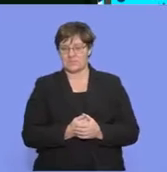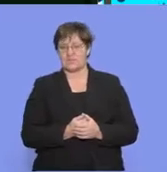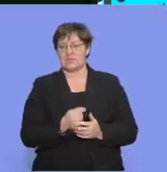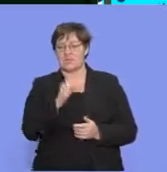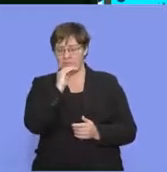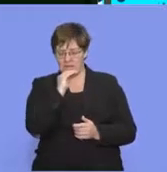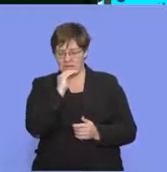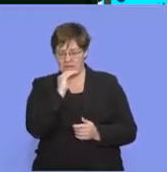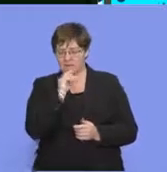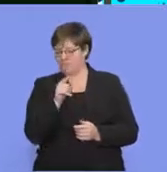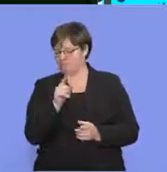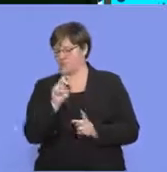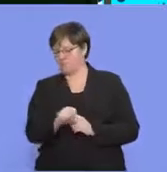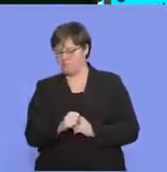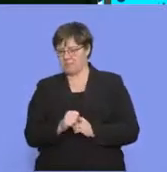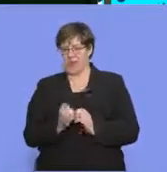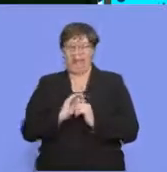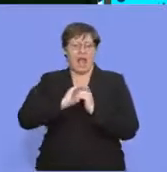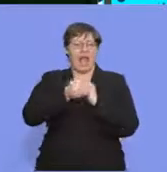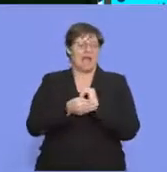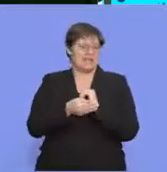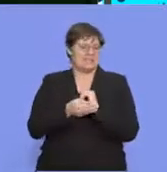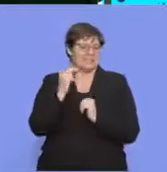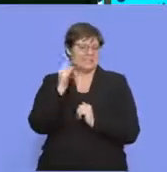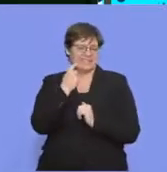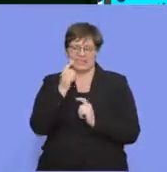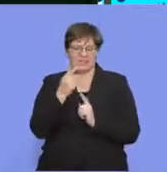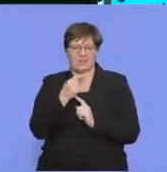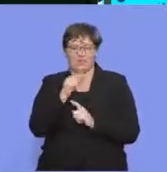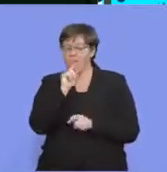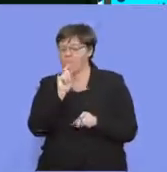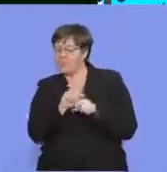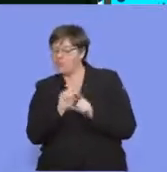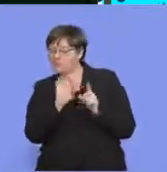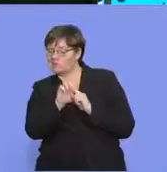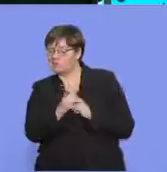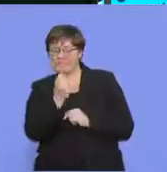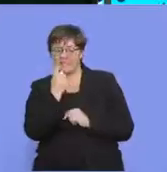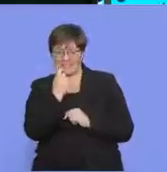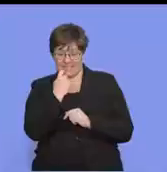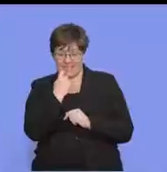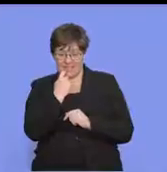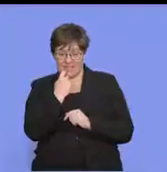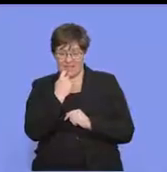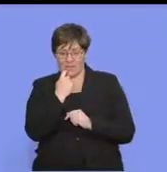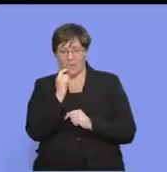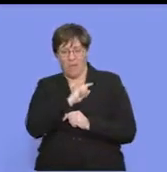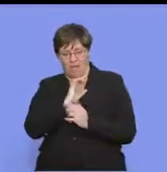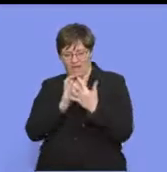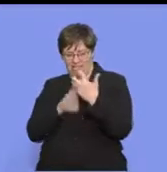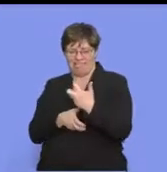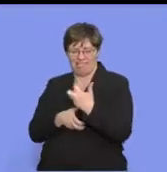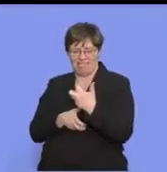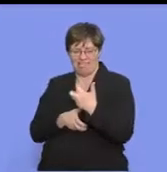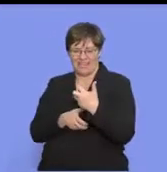so they then become conspicuous. They're not nicely camouflaged, so the predators, the birds, can see them, and they then are easily